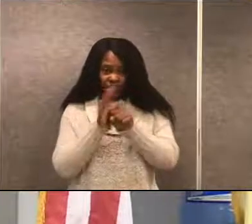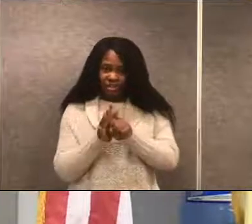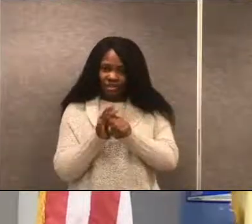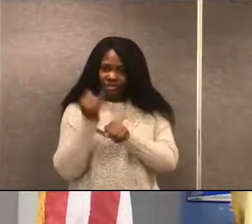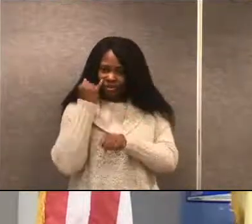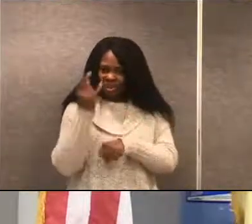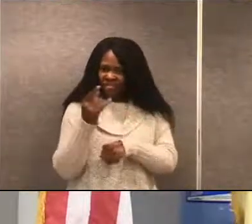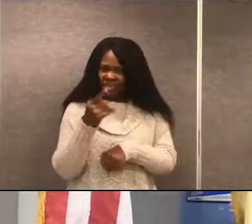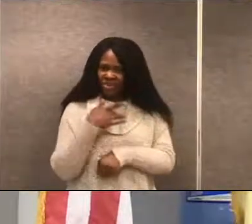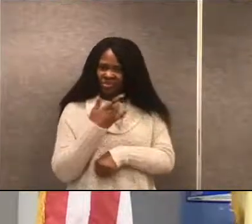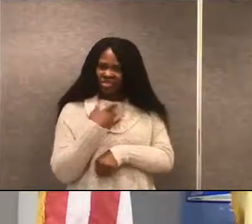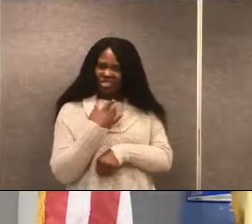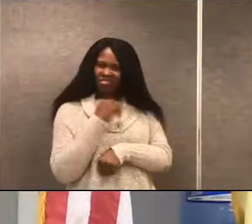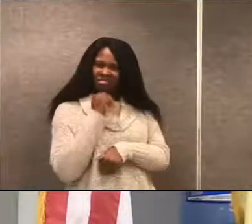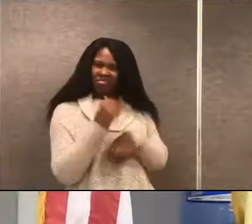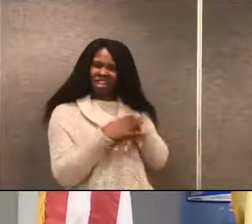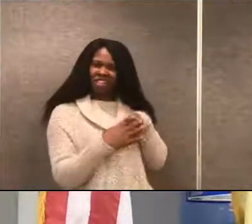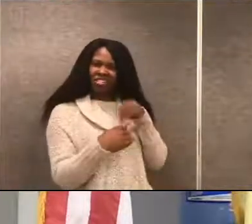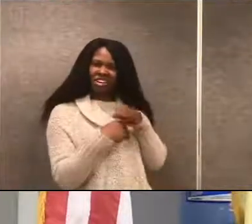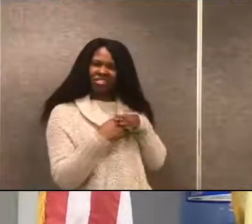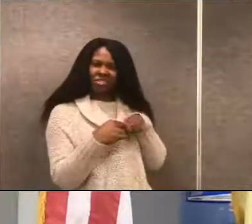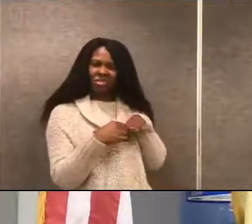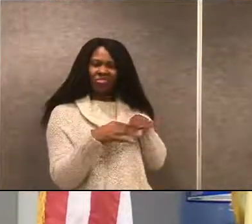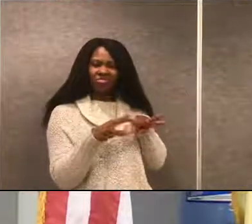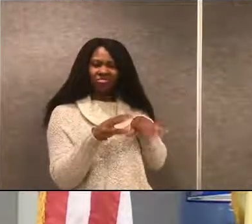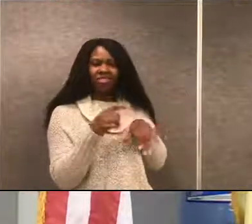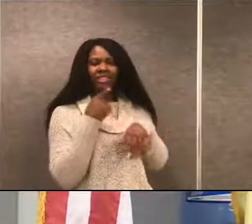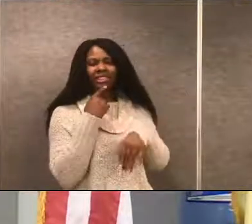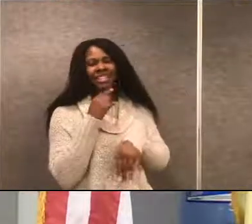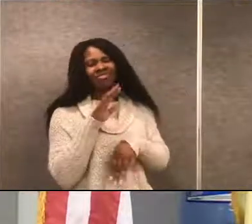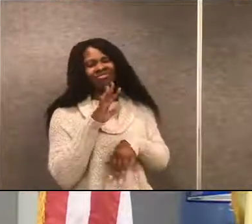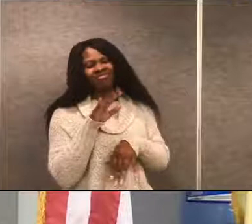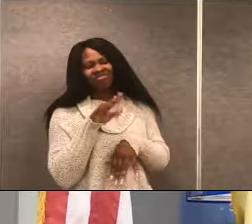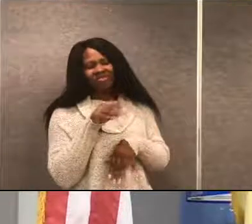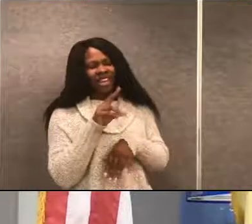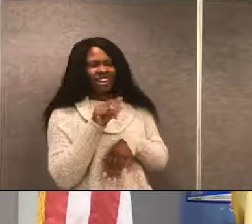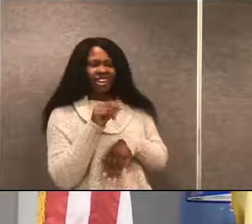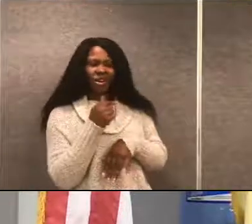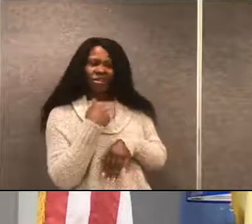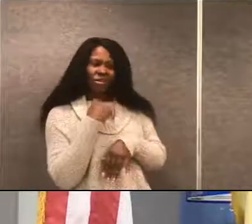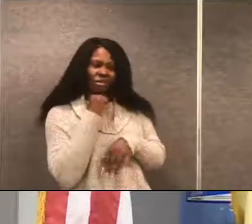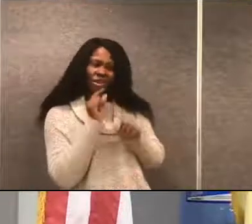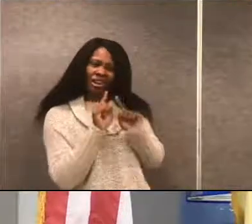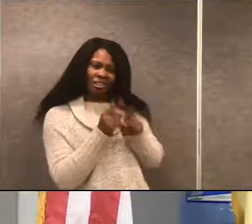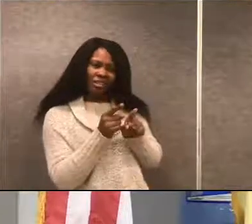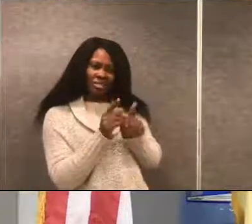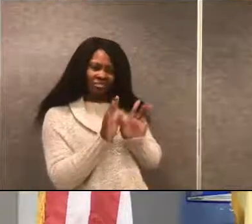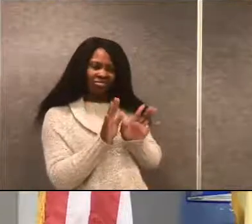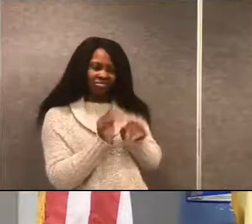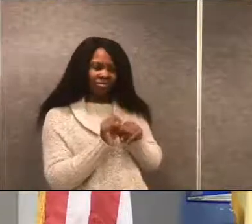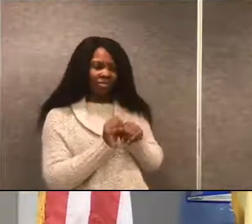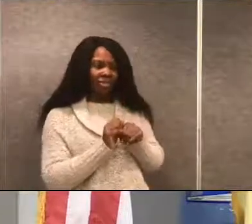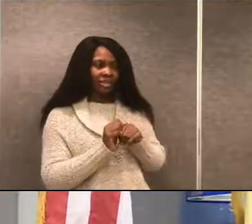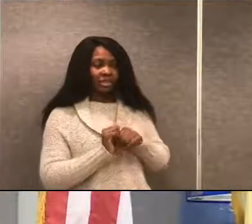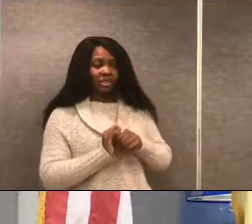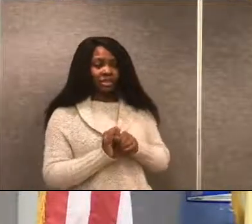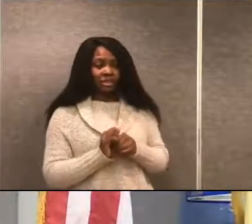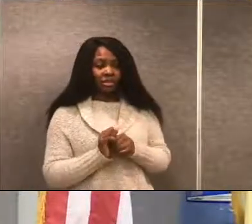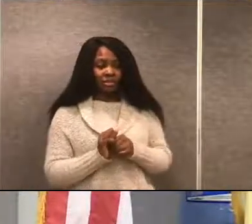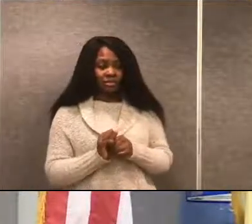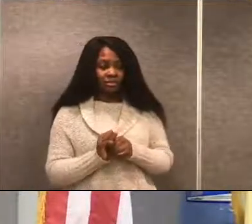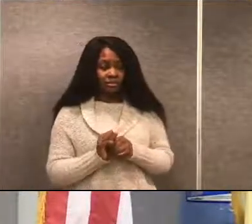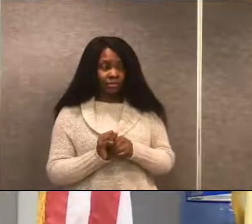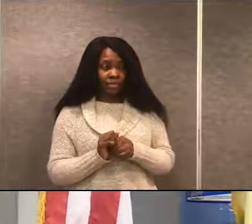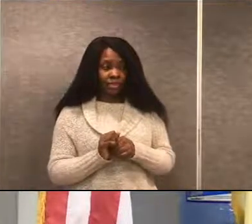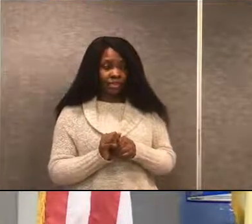holiday gathering. If you're uncomfortable, just opt politely not to go. And, make sure that you move in a manner that you can